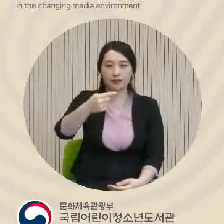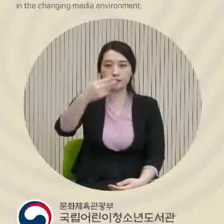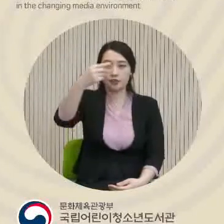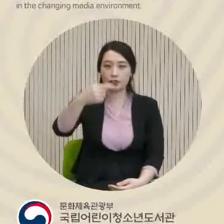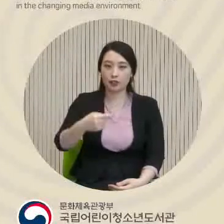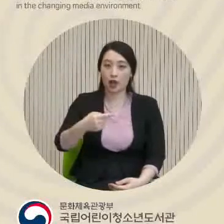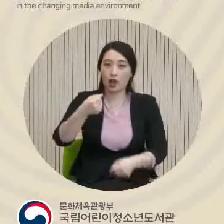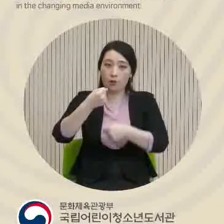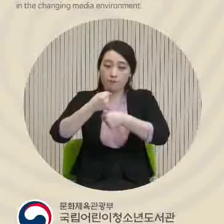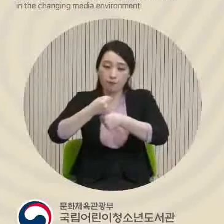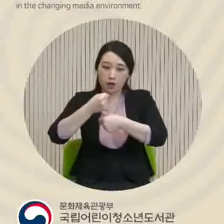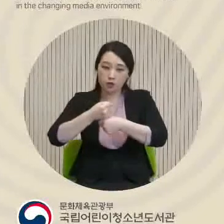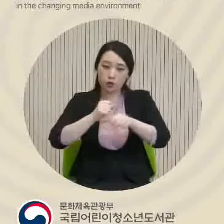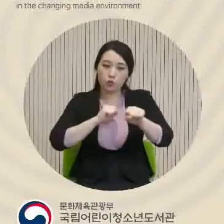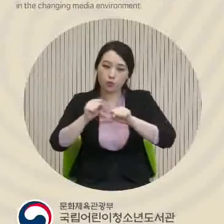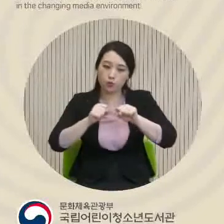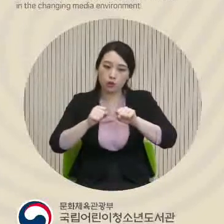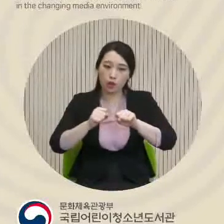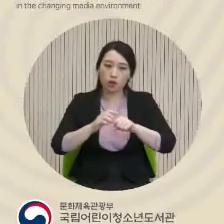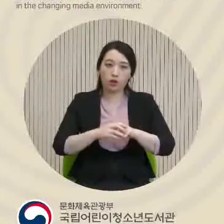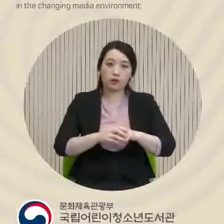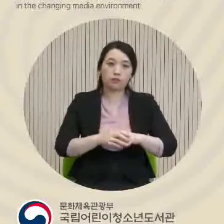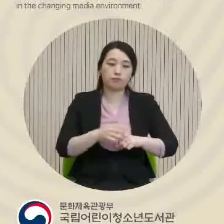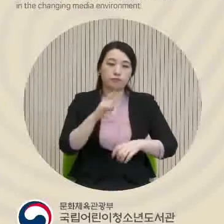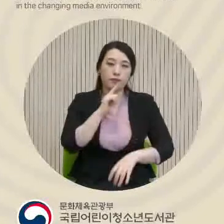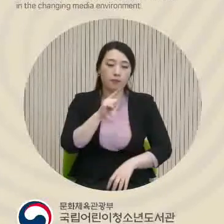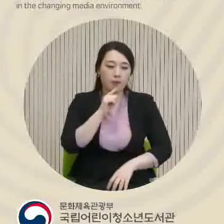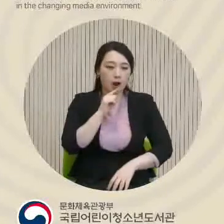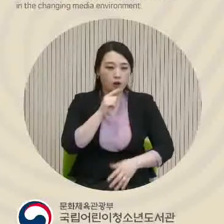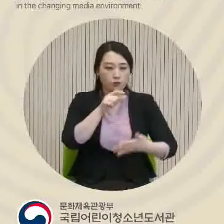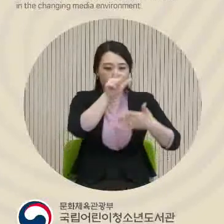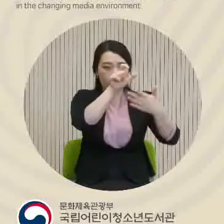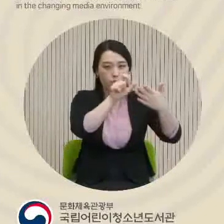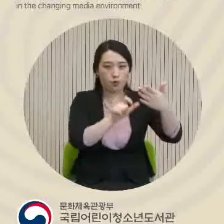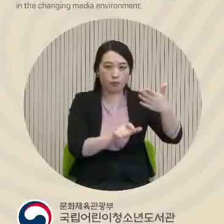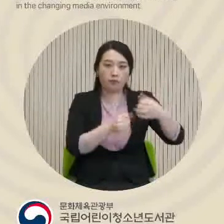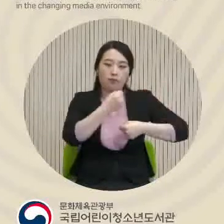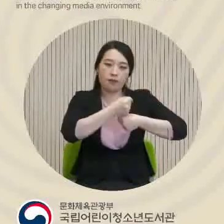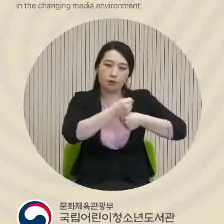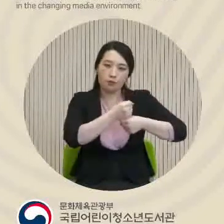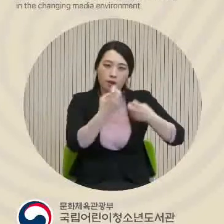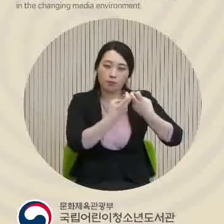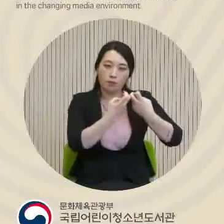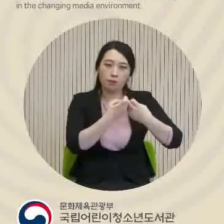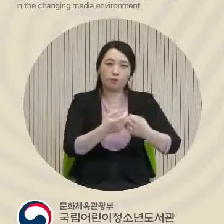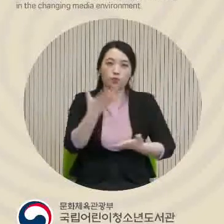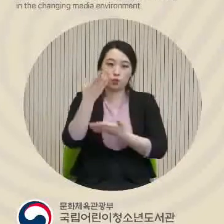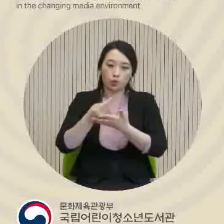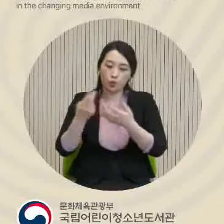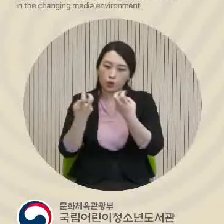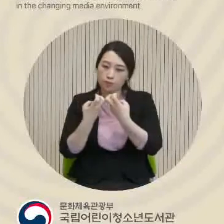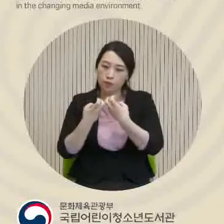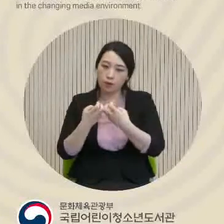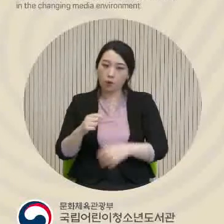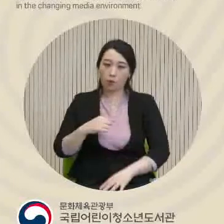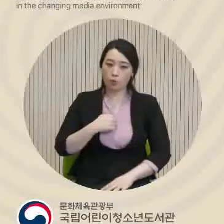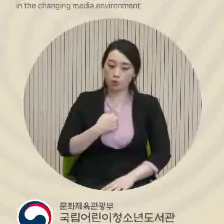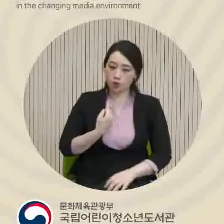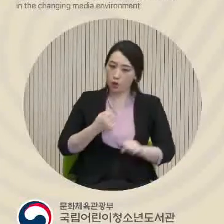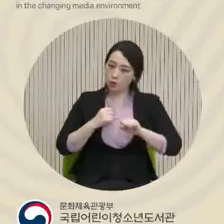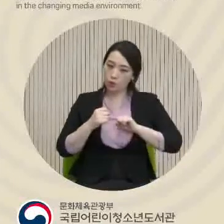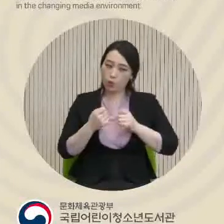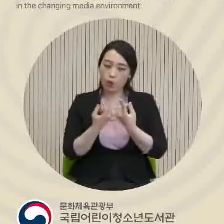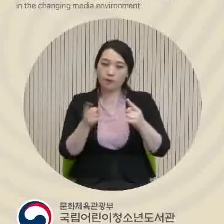do it. And also we taught them how to write a transcript or script and